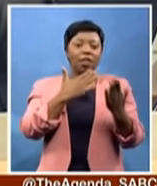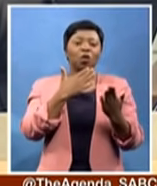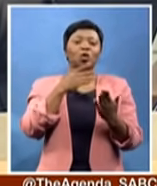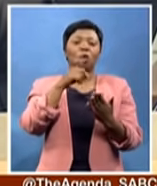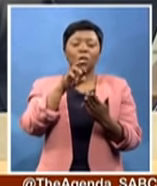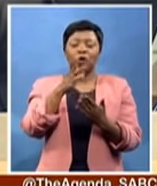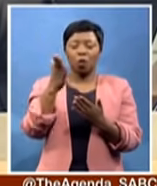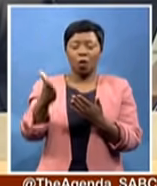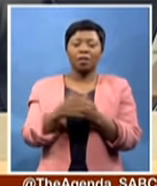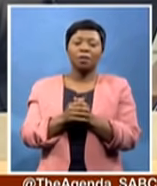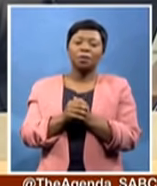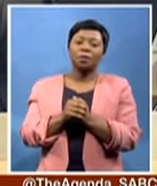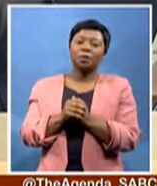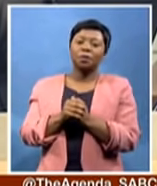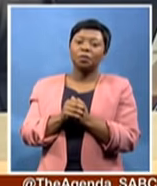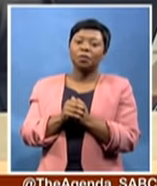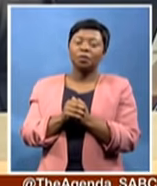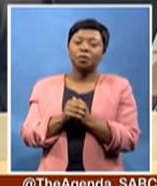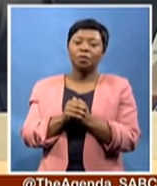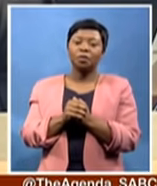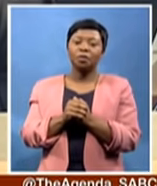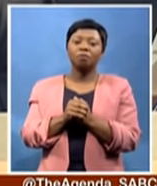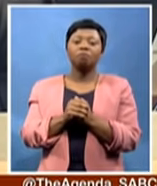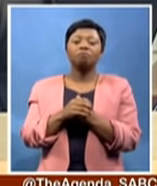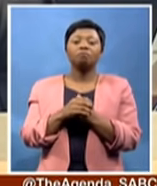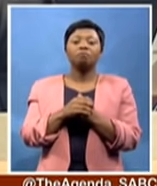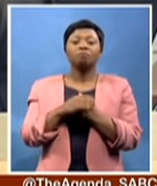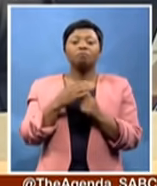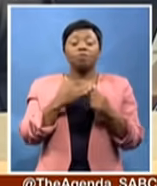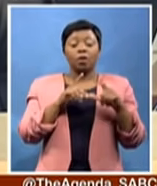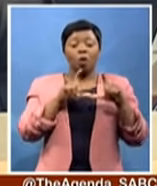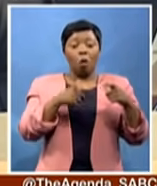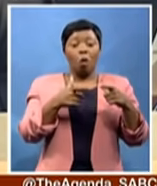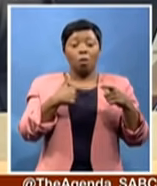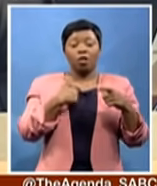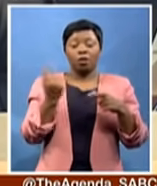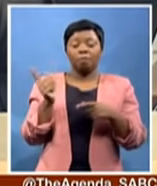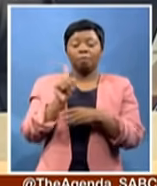I appear before this Commission, as you have stated,